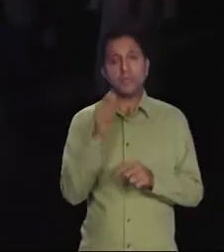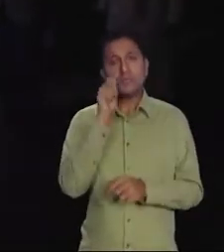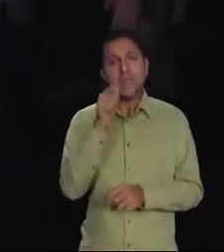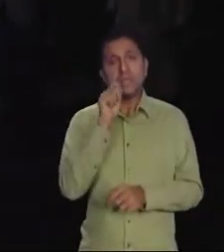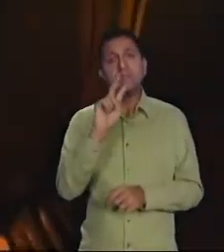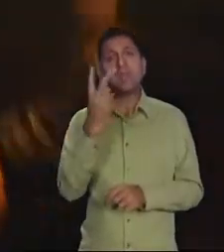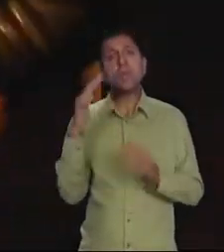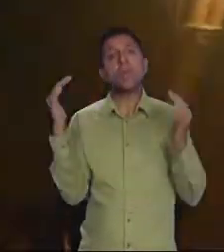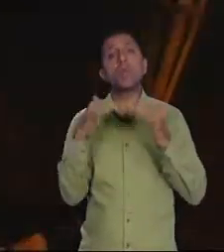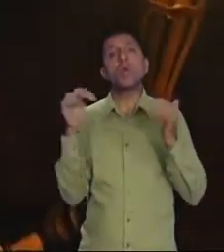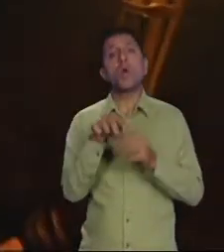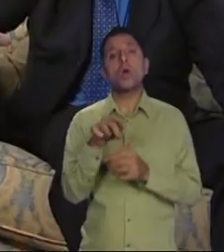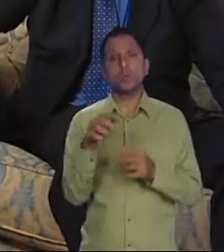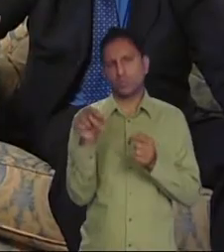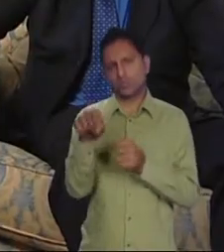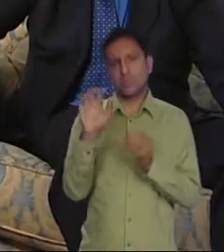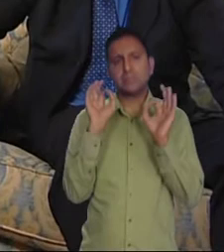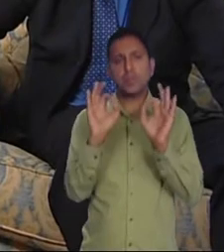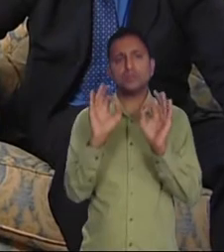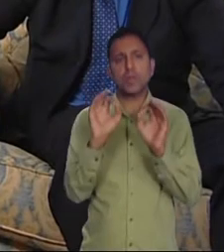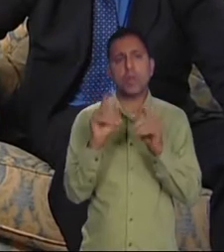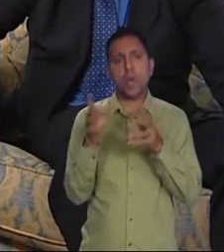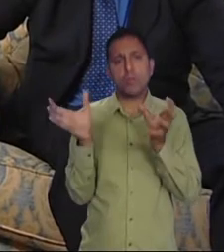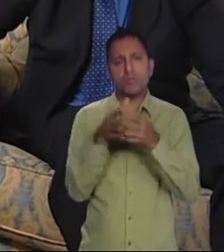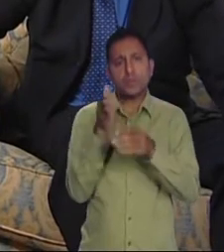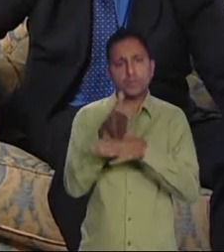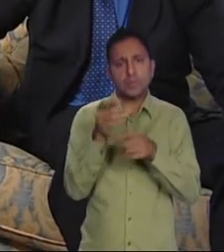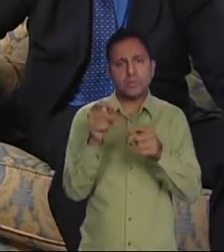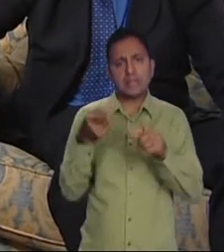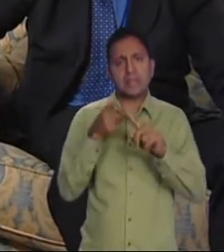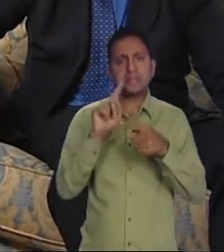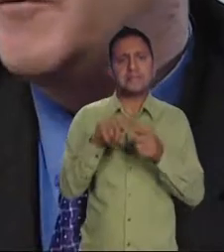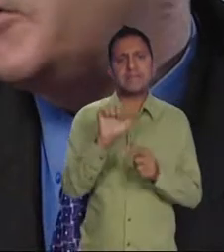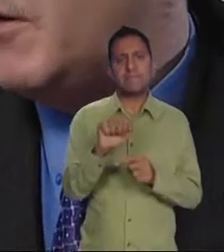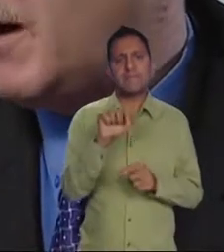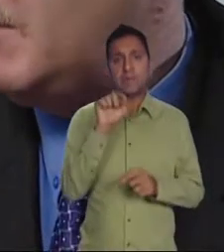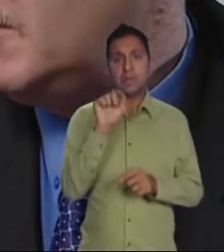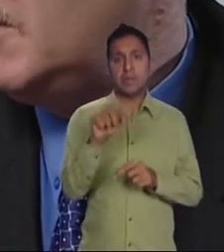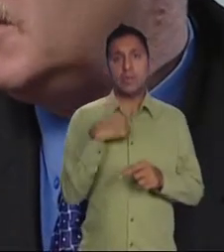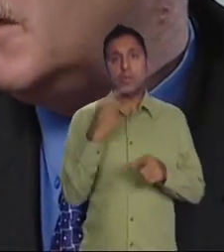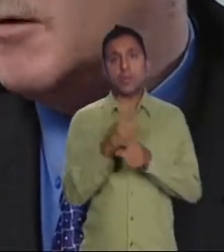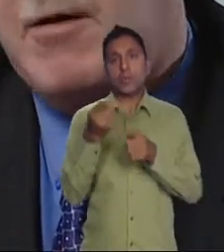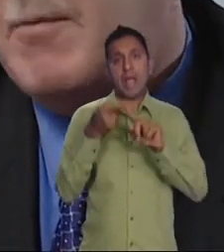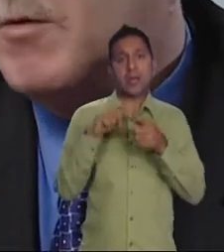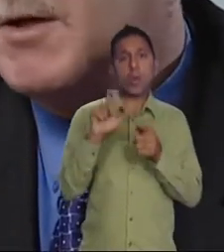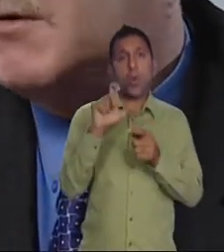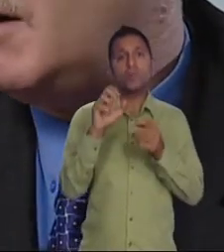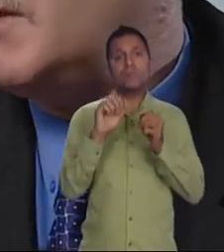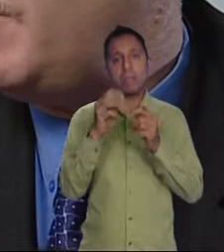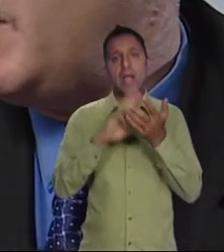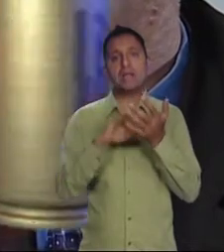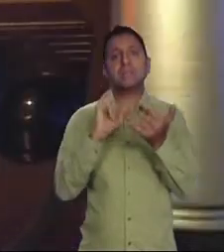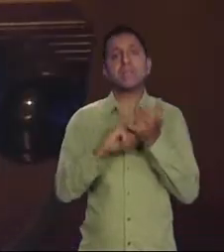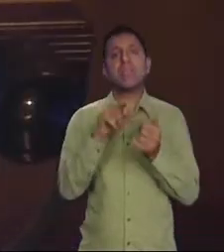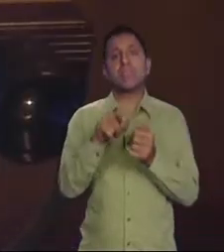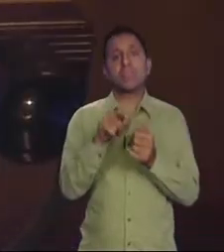special operations executive. And we'll be talking to ex-codebreaker Michael Smith about his service with the Army Intelligence Corps.